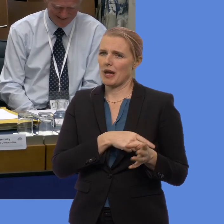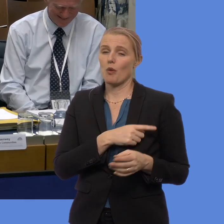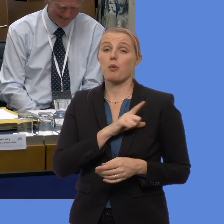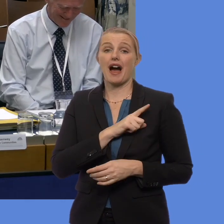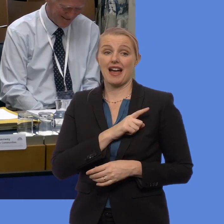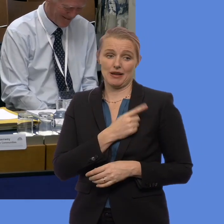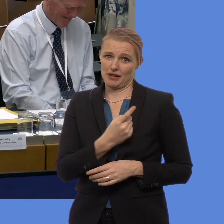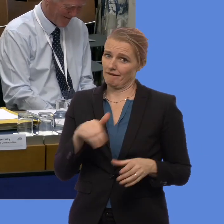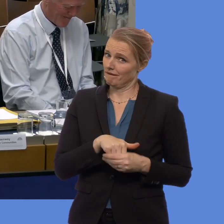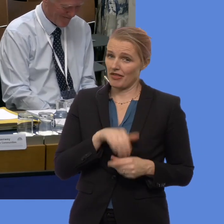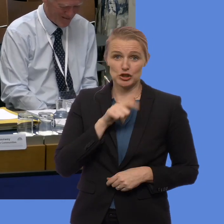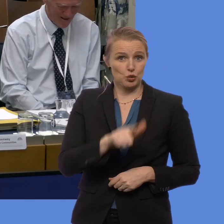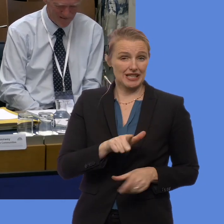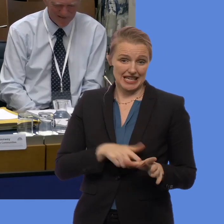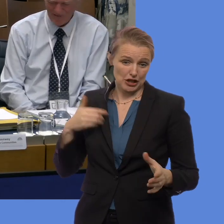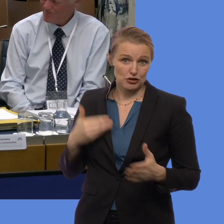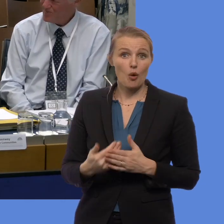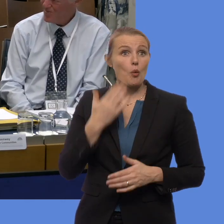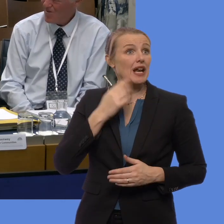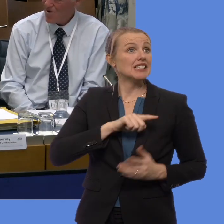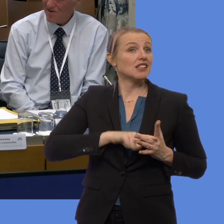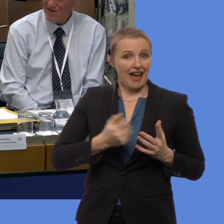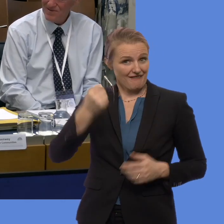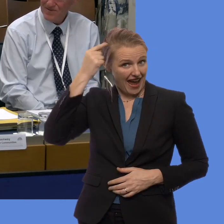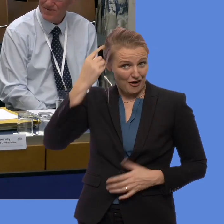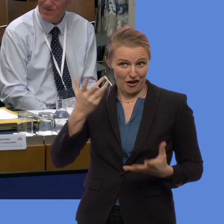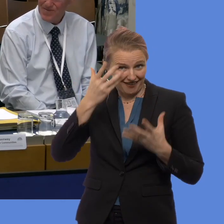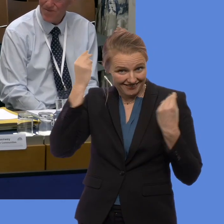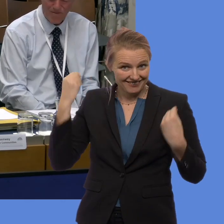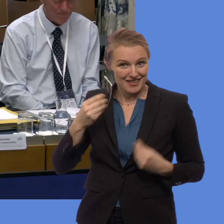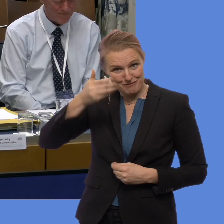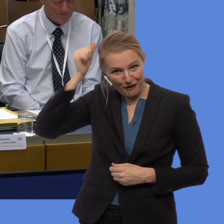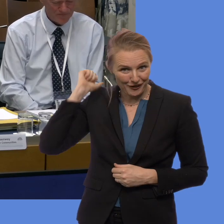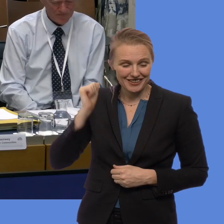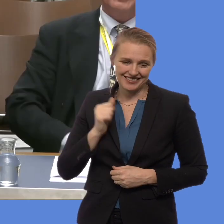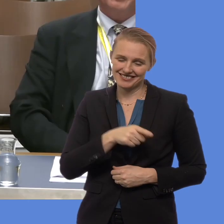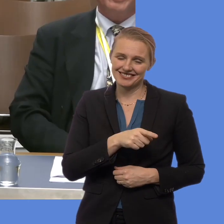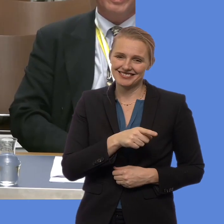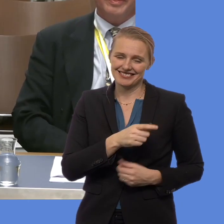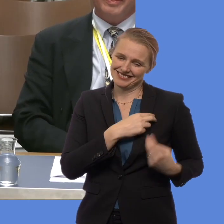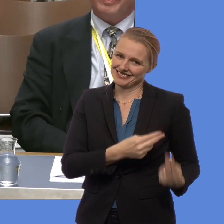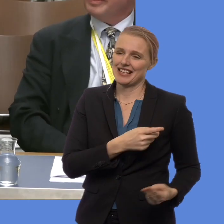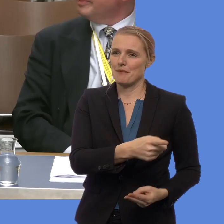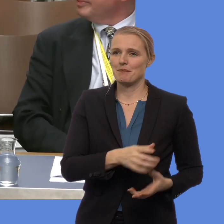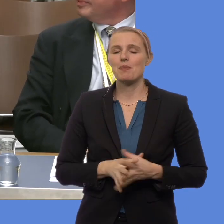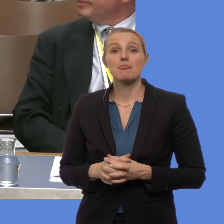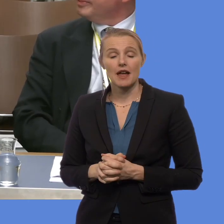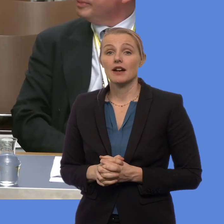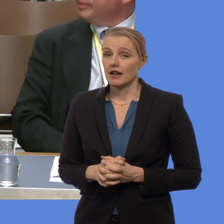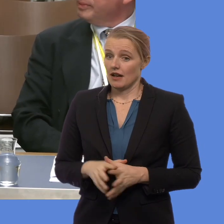started. So I'm going to pass that to Tommy if I may. Absolutely. Thank you, Tommy. Thank you. Yes, this has its roots going way